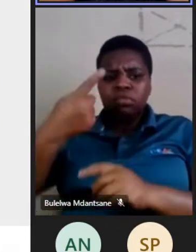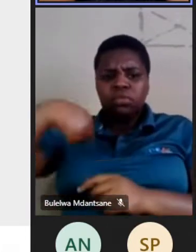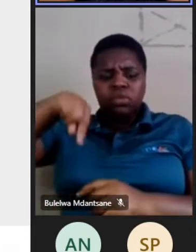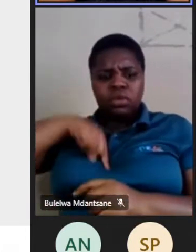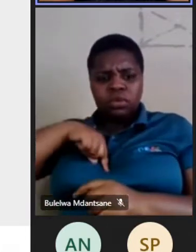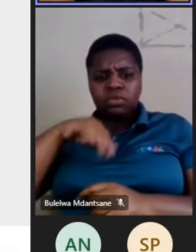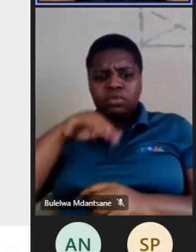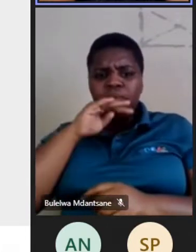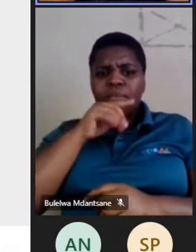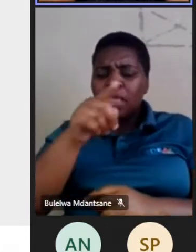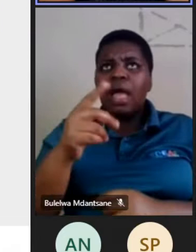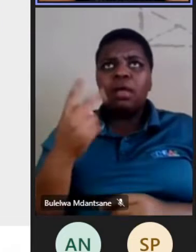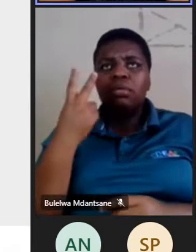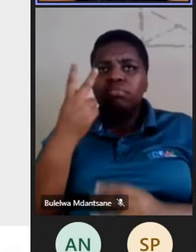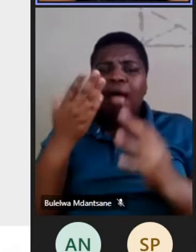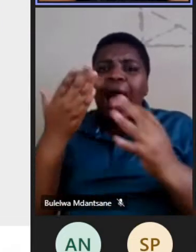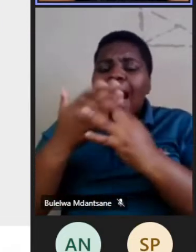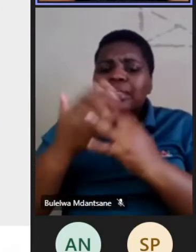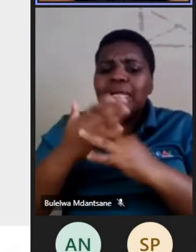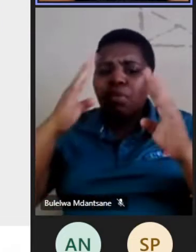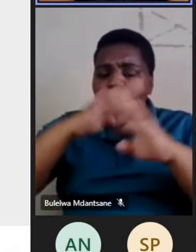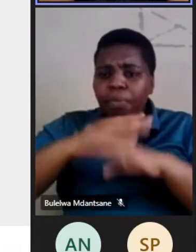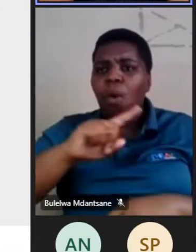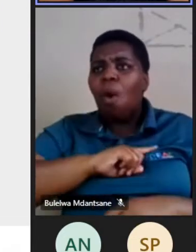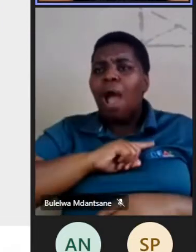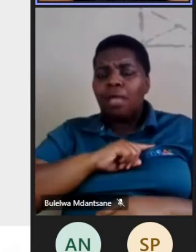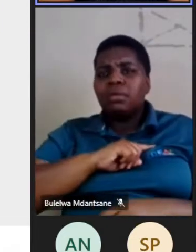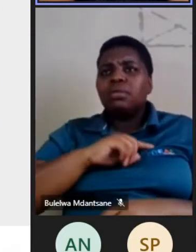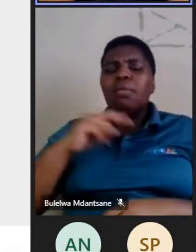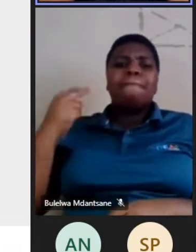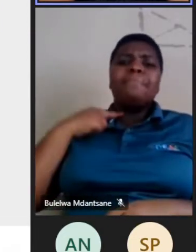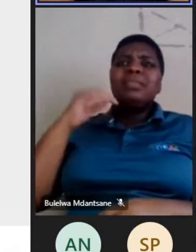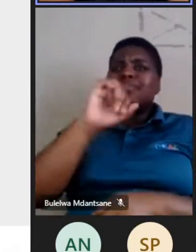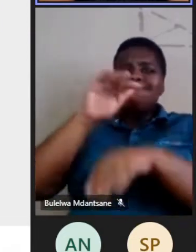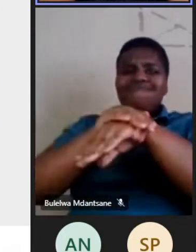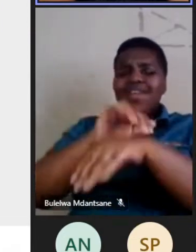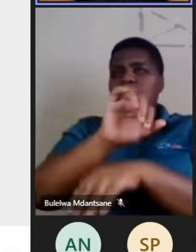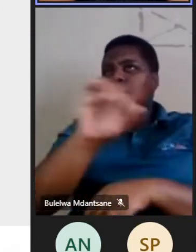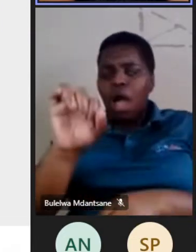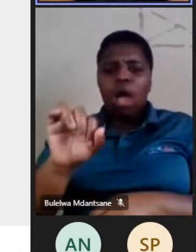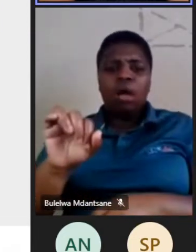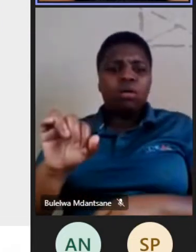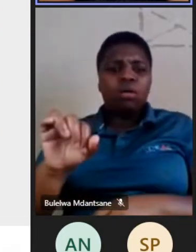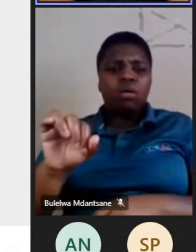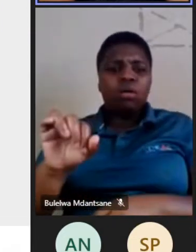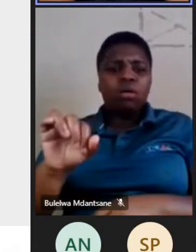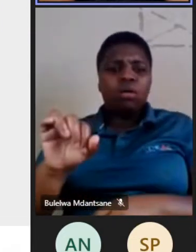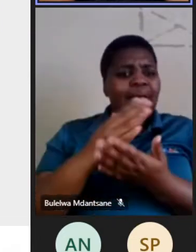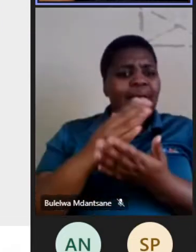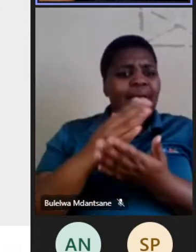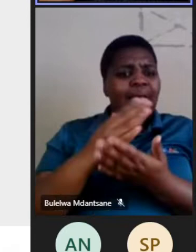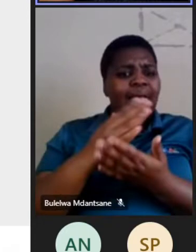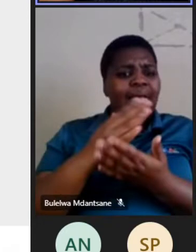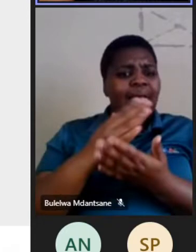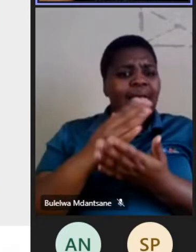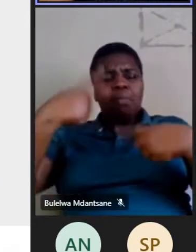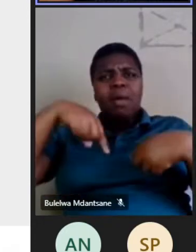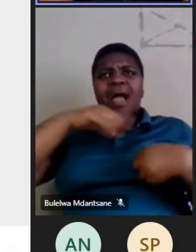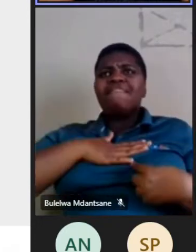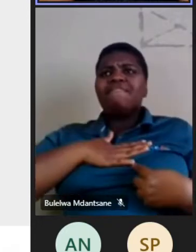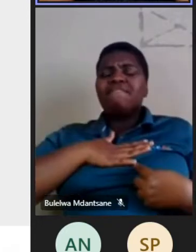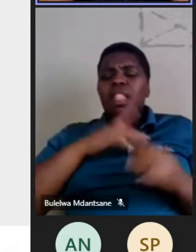like this, and missing their friends. And some also talked about really milestones, like I could have graduated